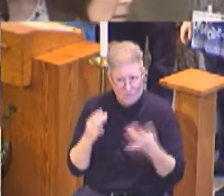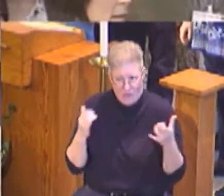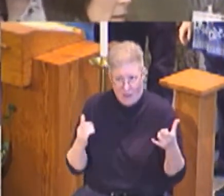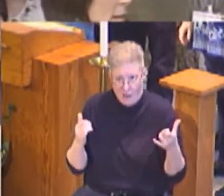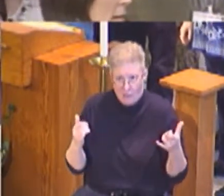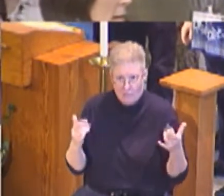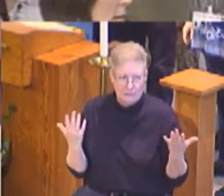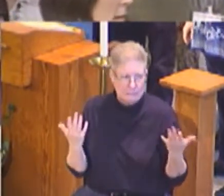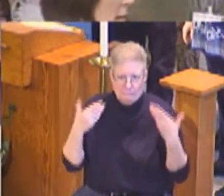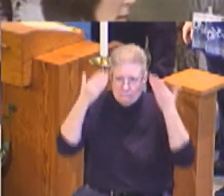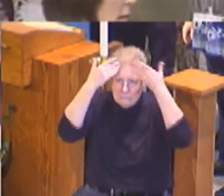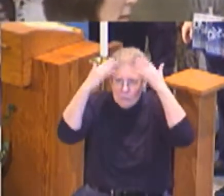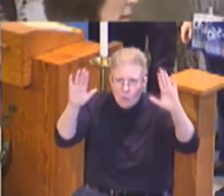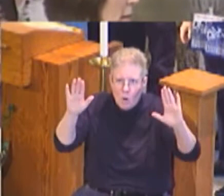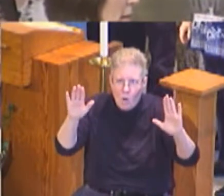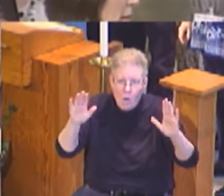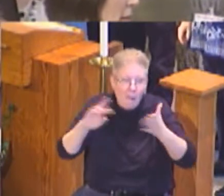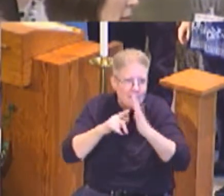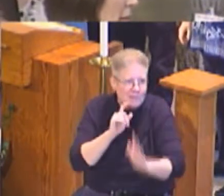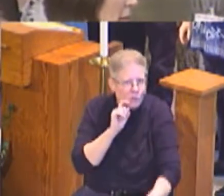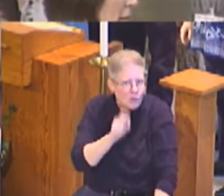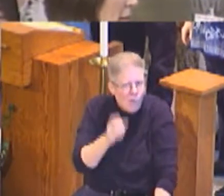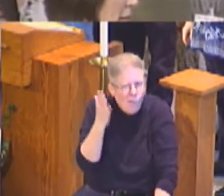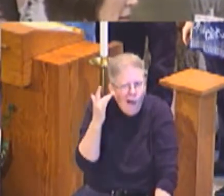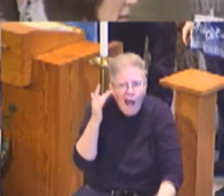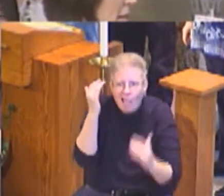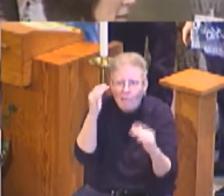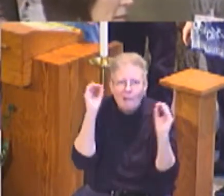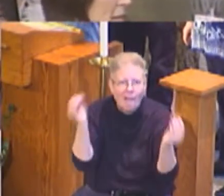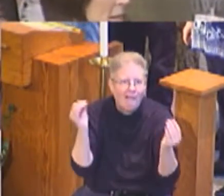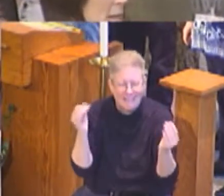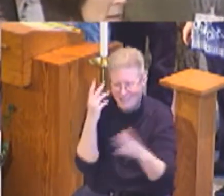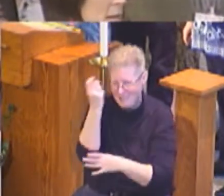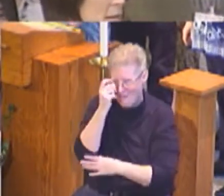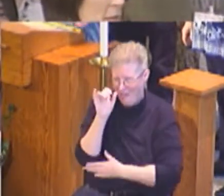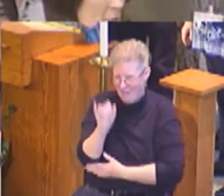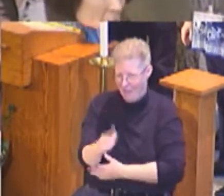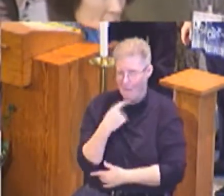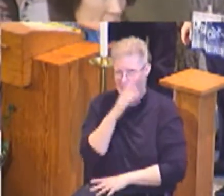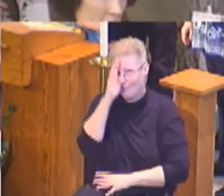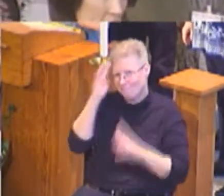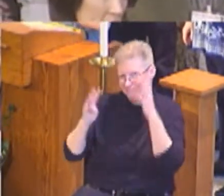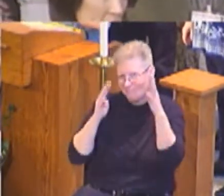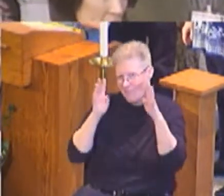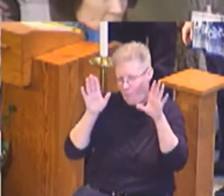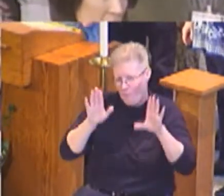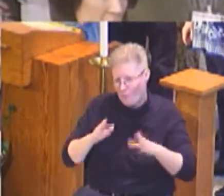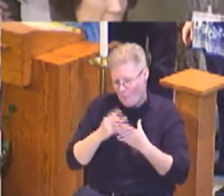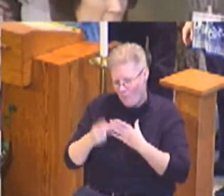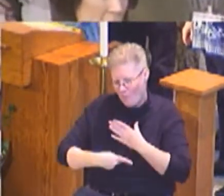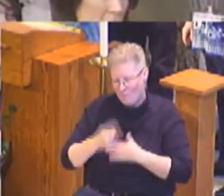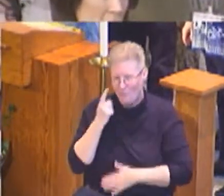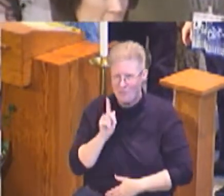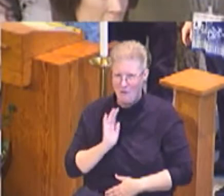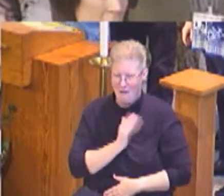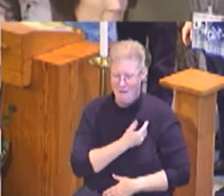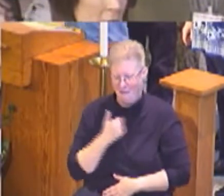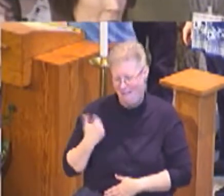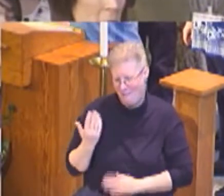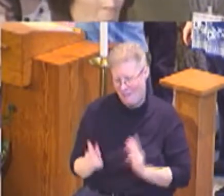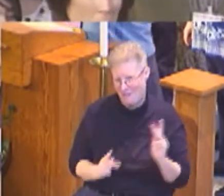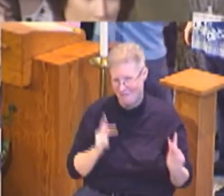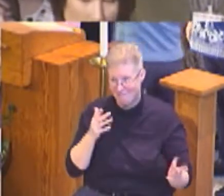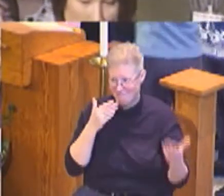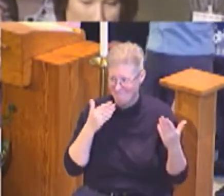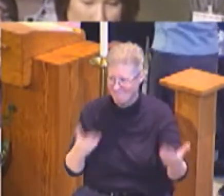so cool because it's limitless then. Hold that for us as we create a wonderful program for our young people. Thank you.